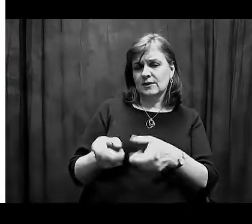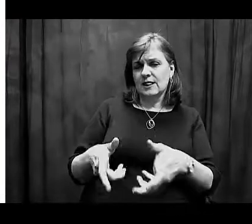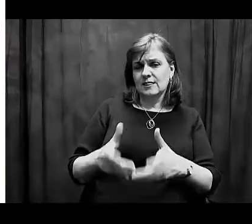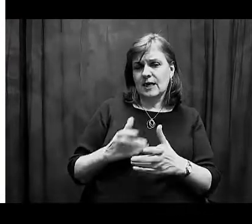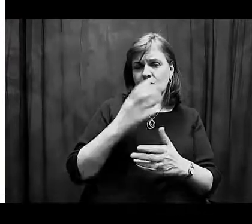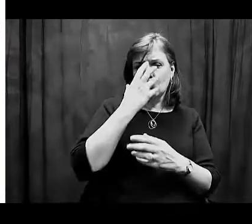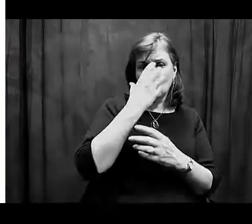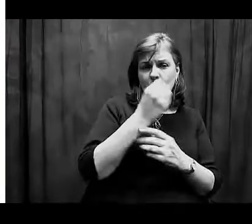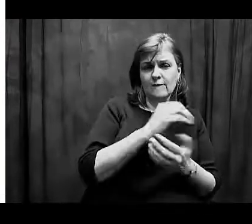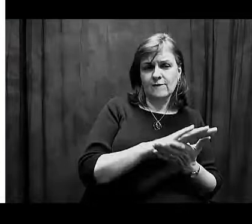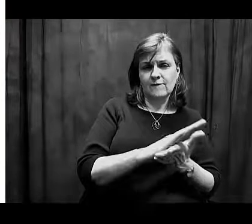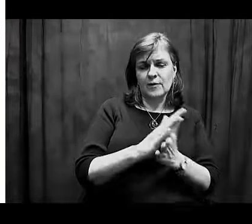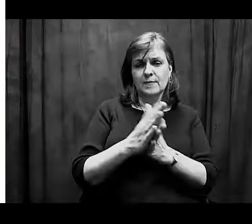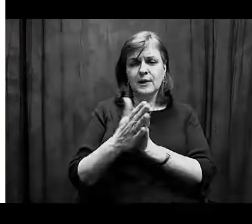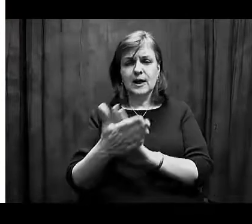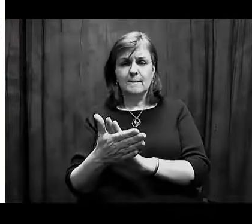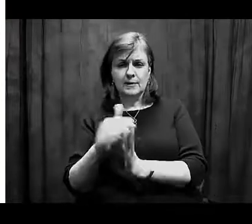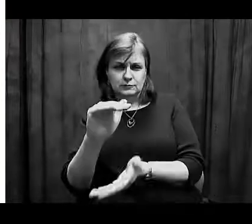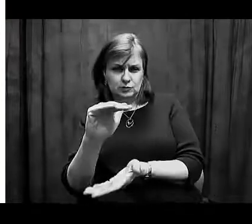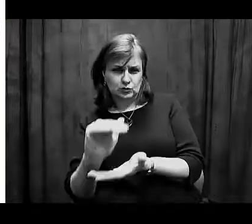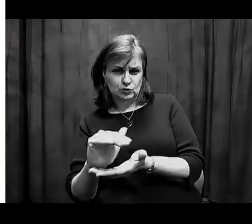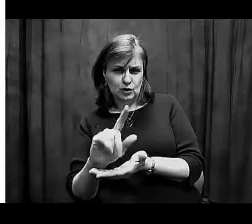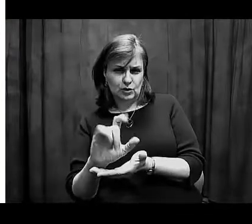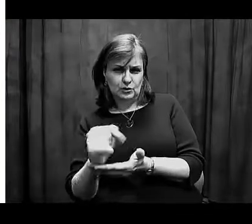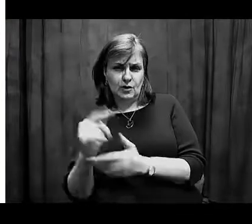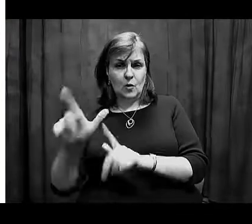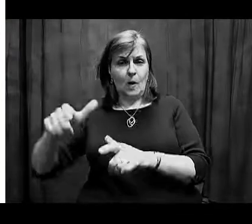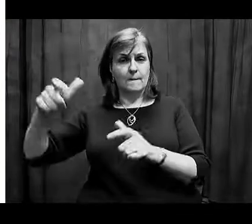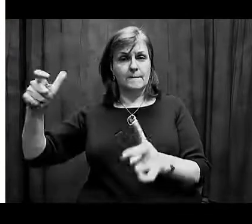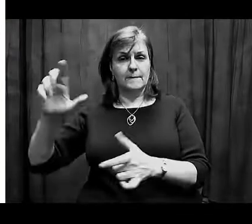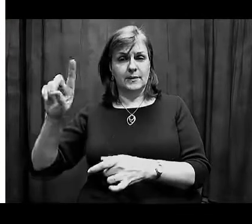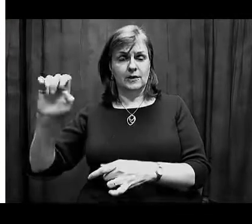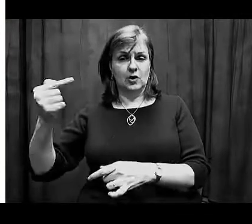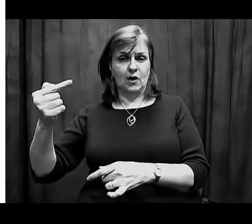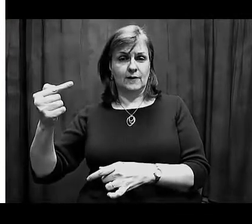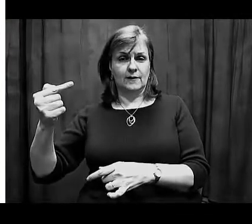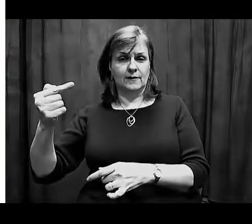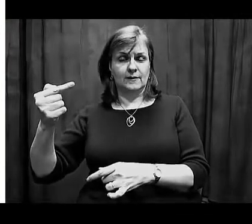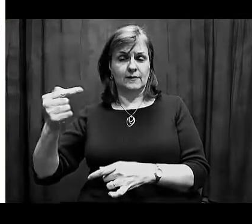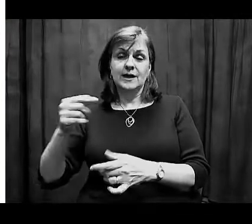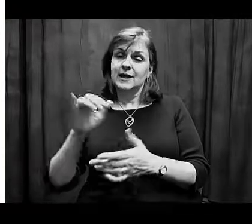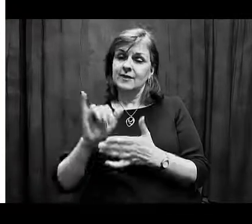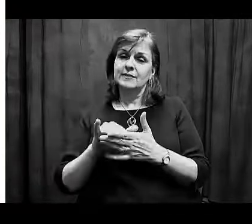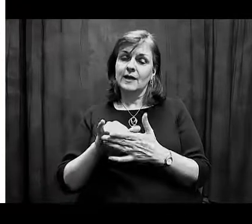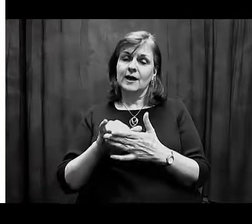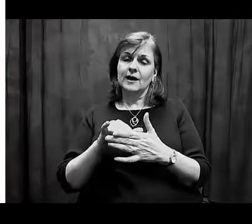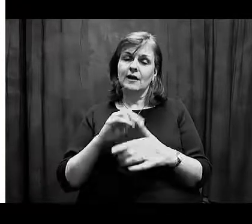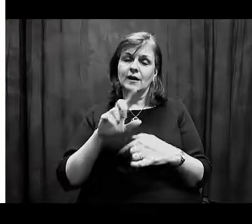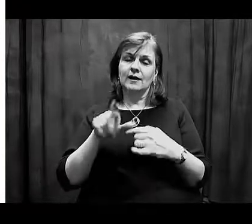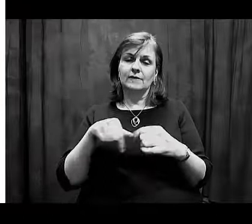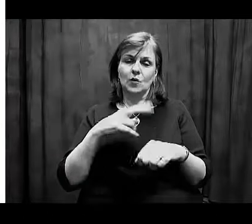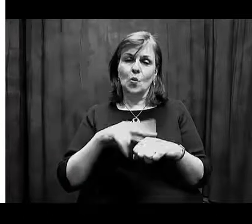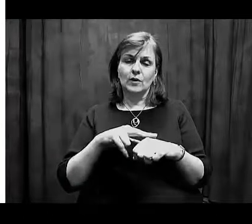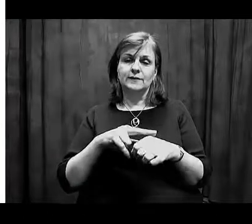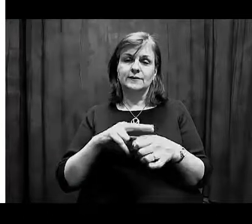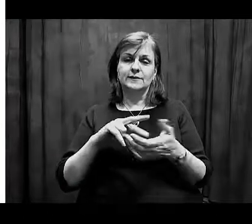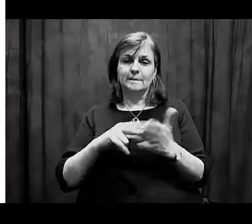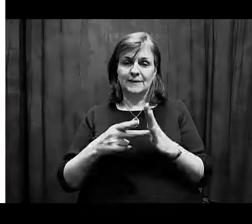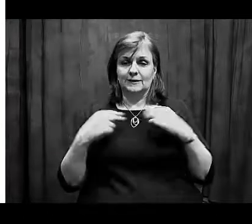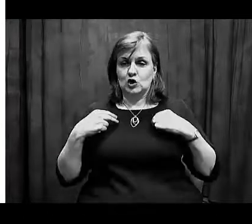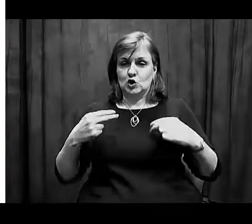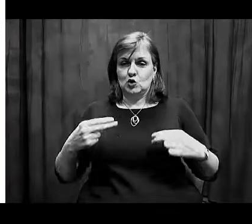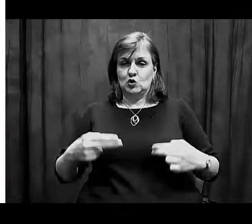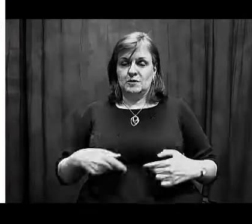that would allow a wolf line to eventually produce a Chihuahua and a Great Dane. Now, of course, this comes